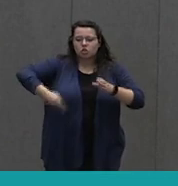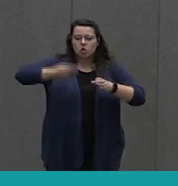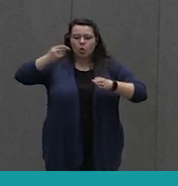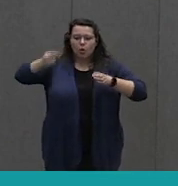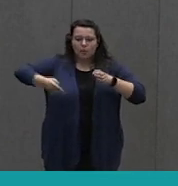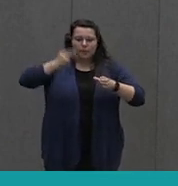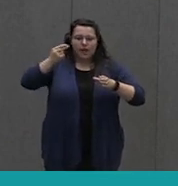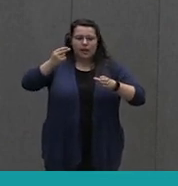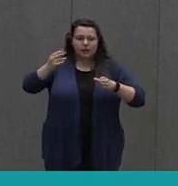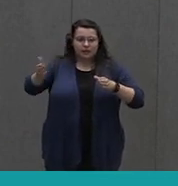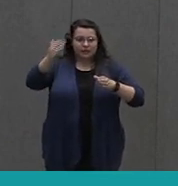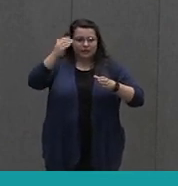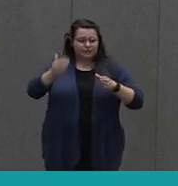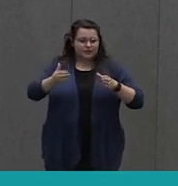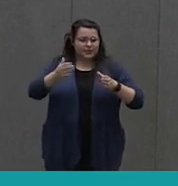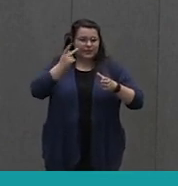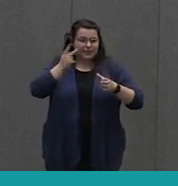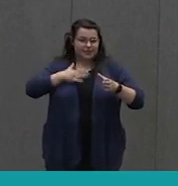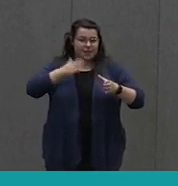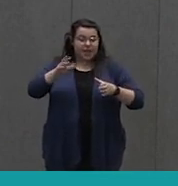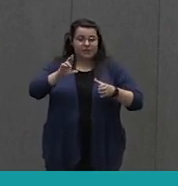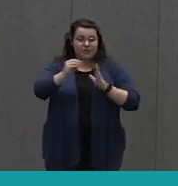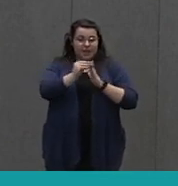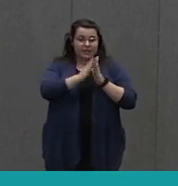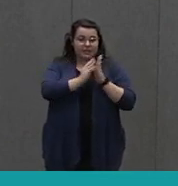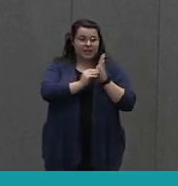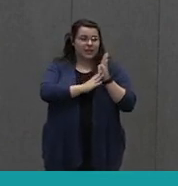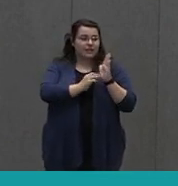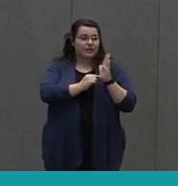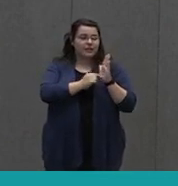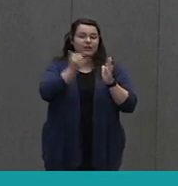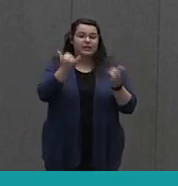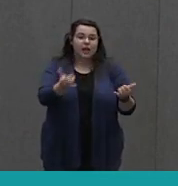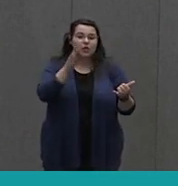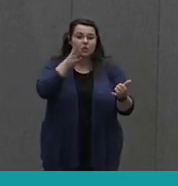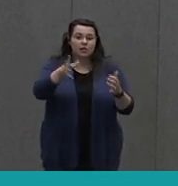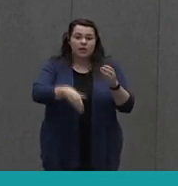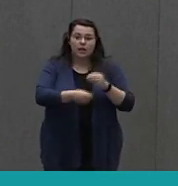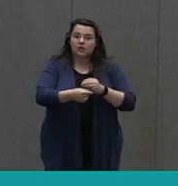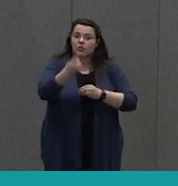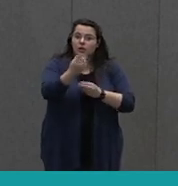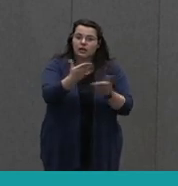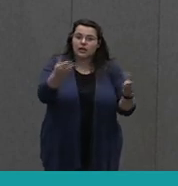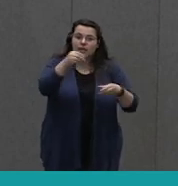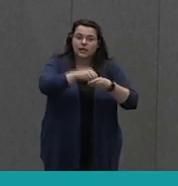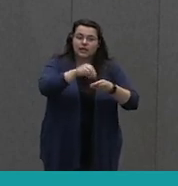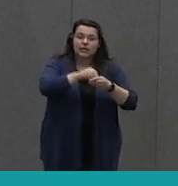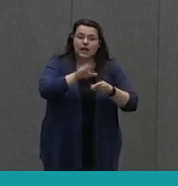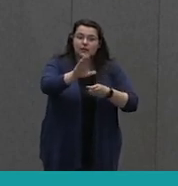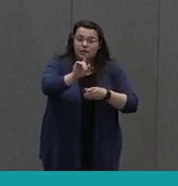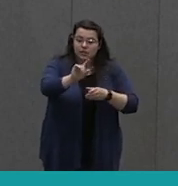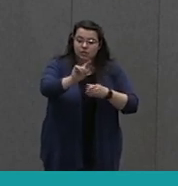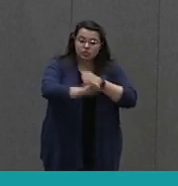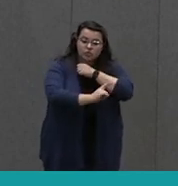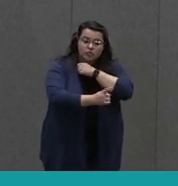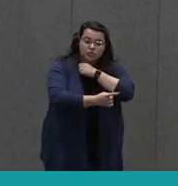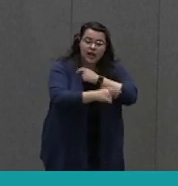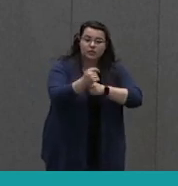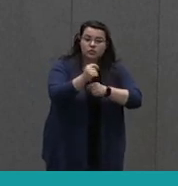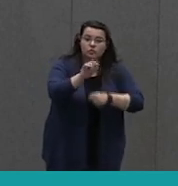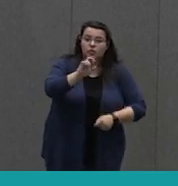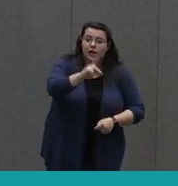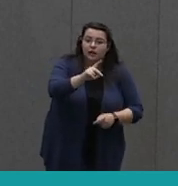This is a noisy book. Did I wake you? Too bad. Pistons, bring on the crusher blade.